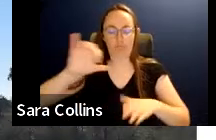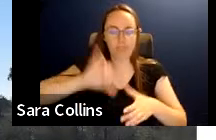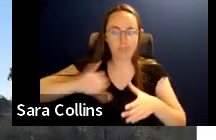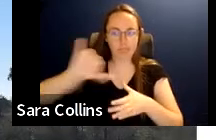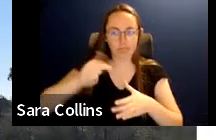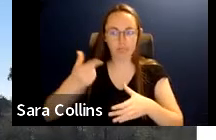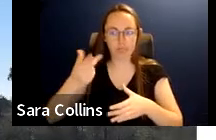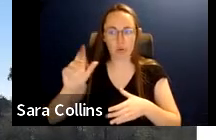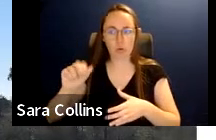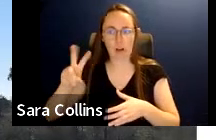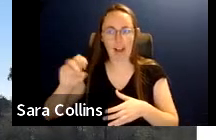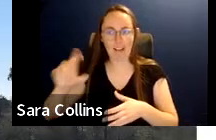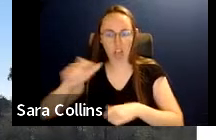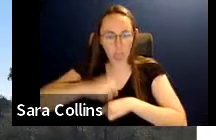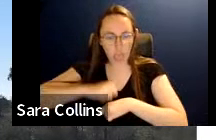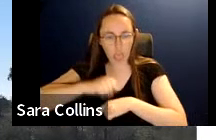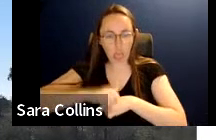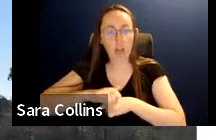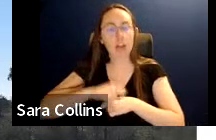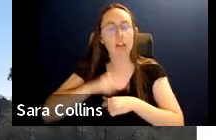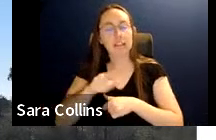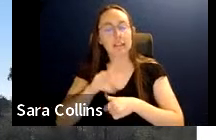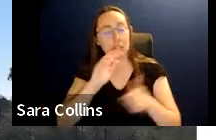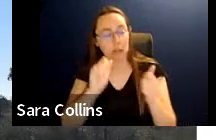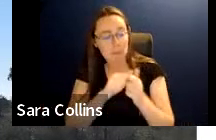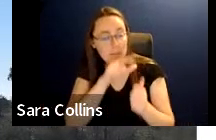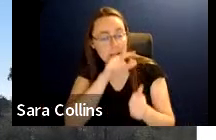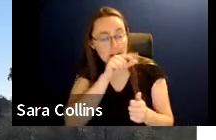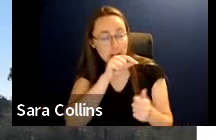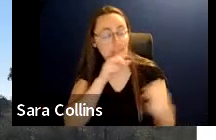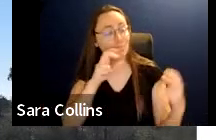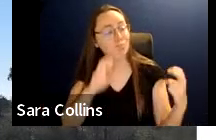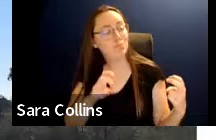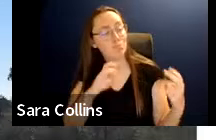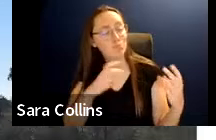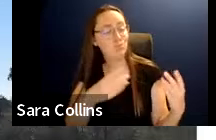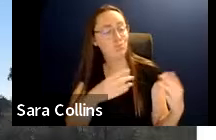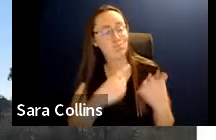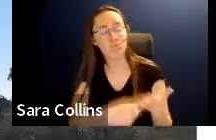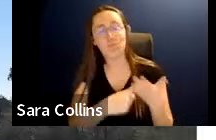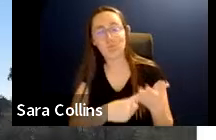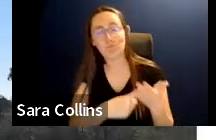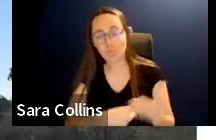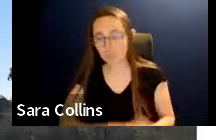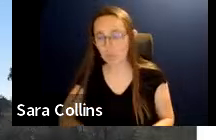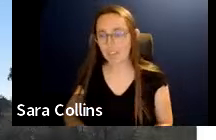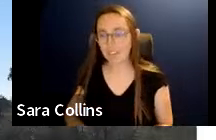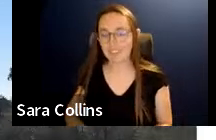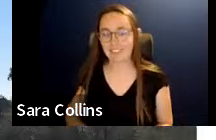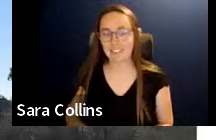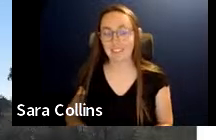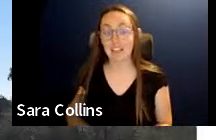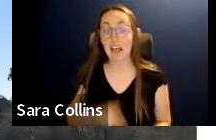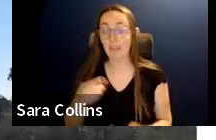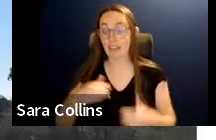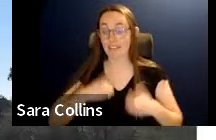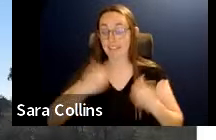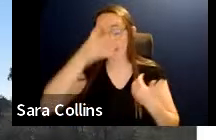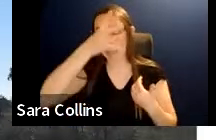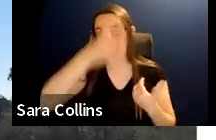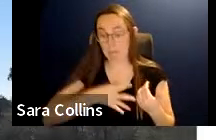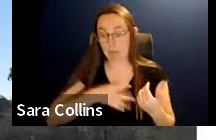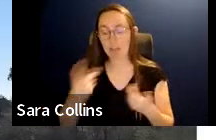is looks like having a conversation with a chicken on the other side of the True Grid. This young man